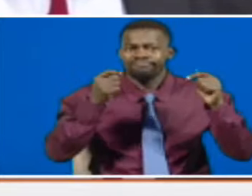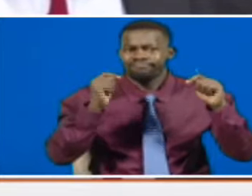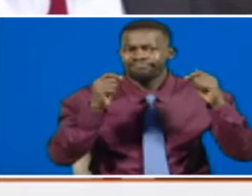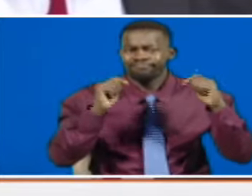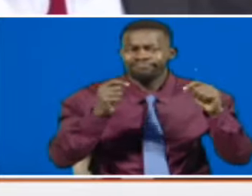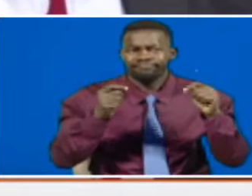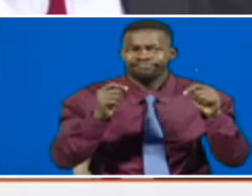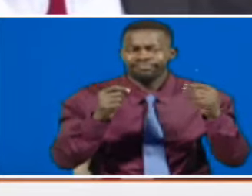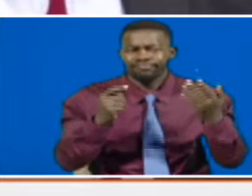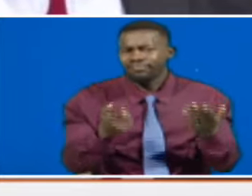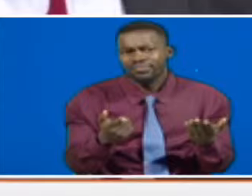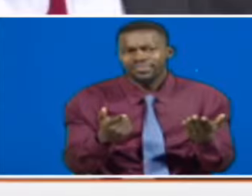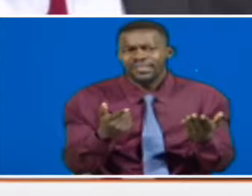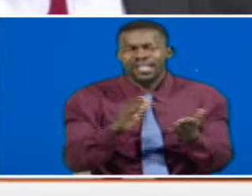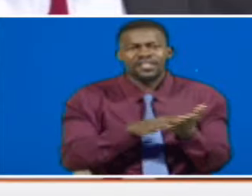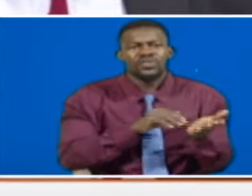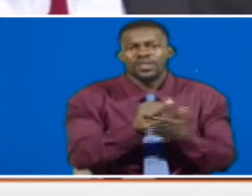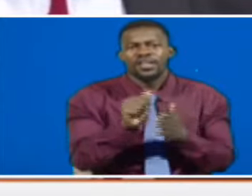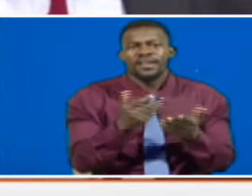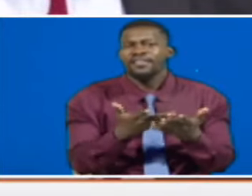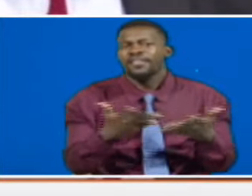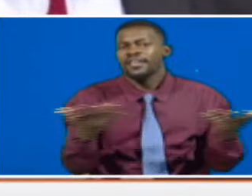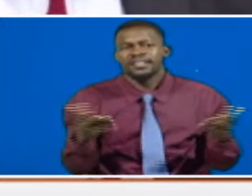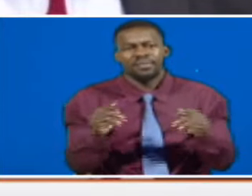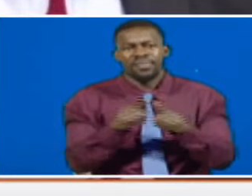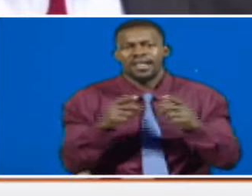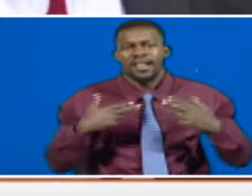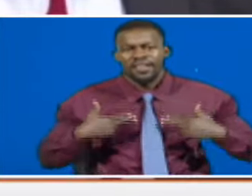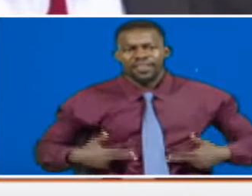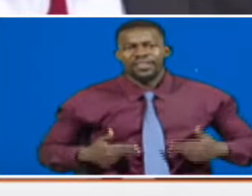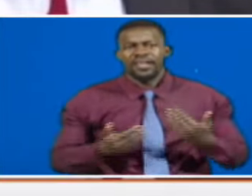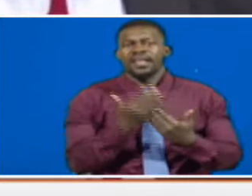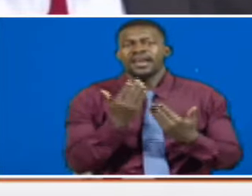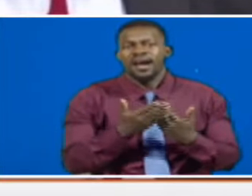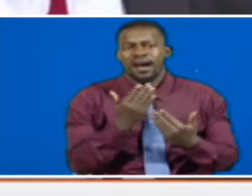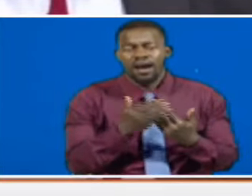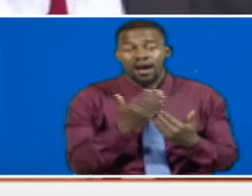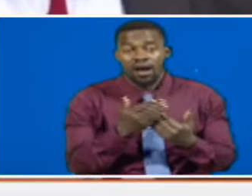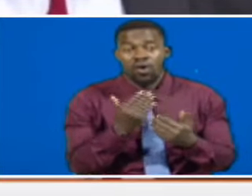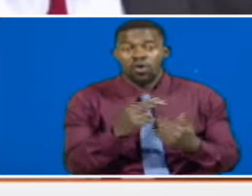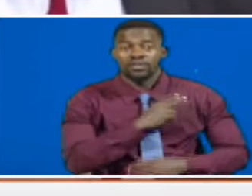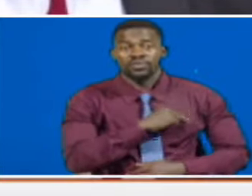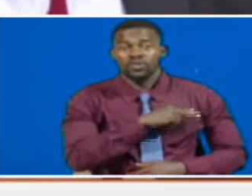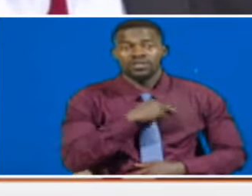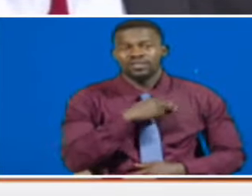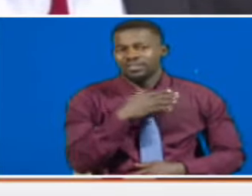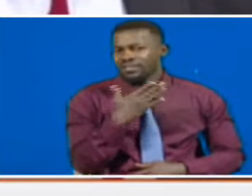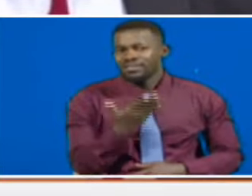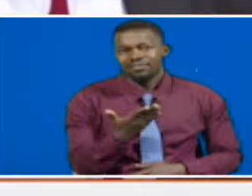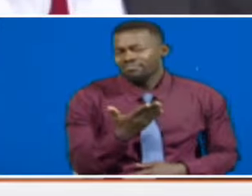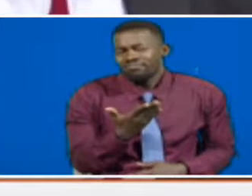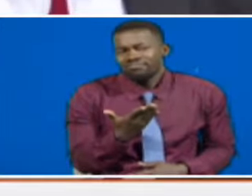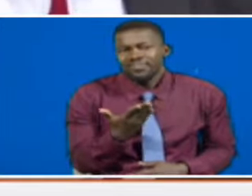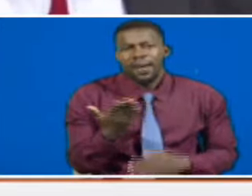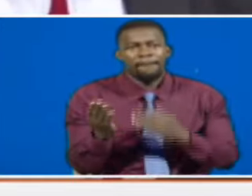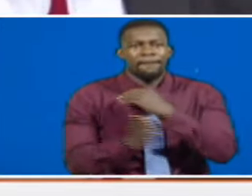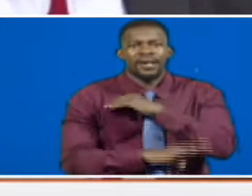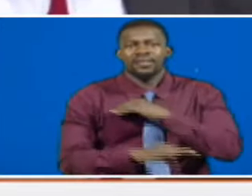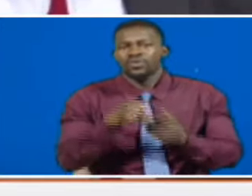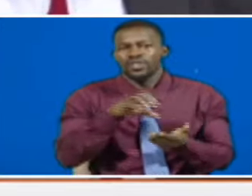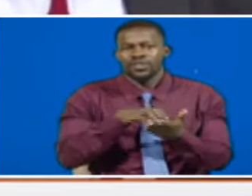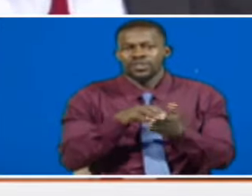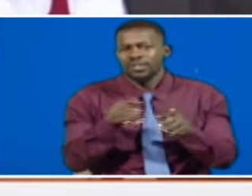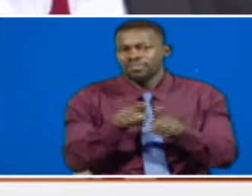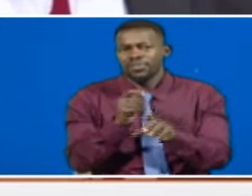already strained healthcare system, leaving thousands of patients without access to essential medical